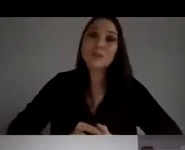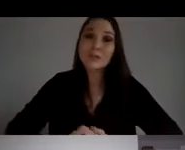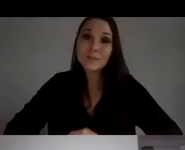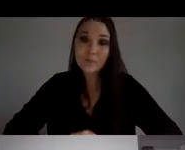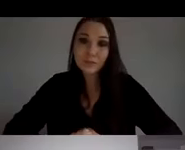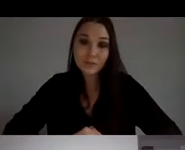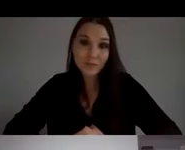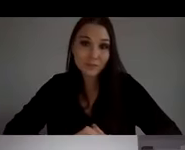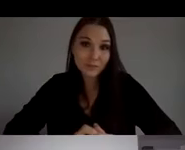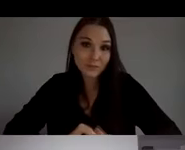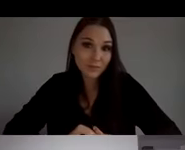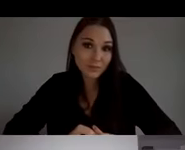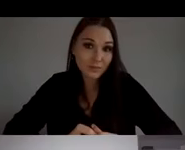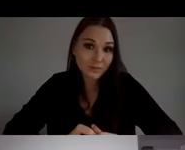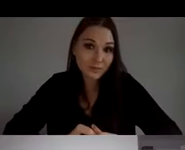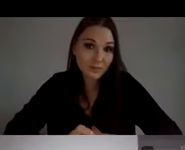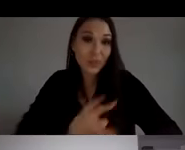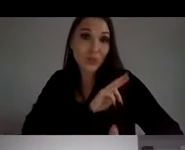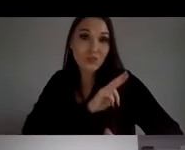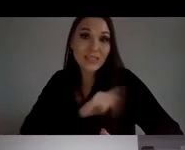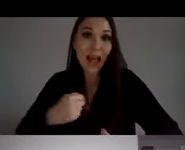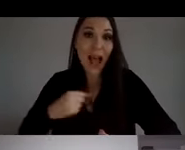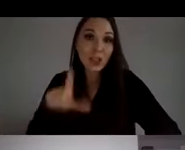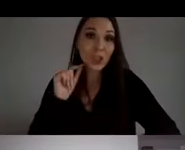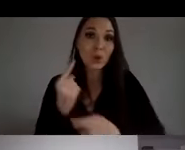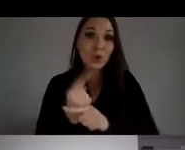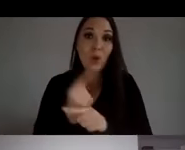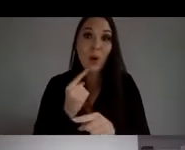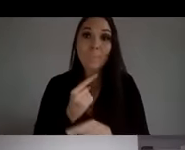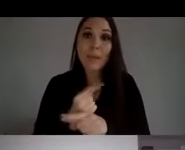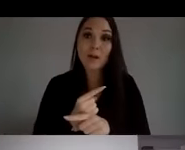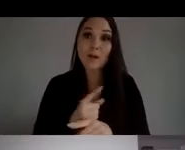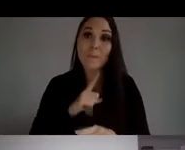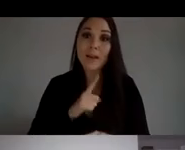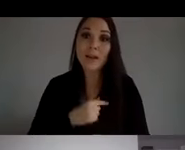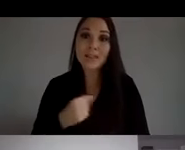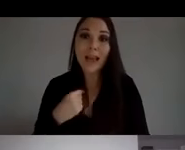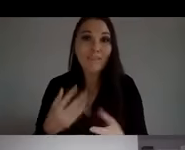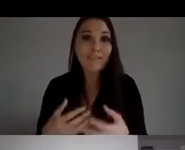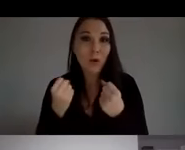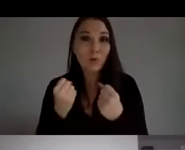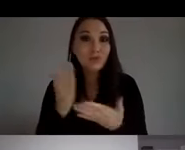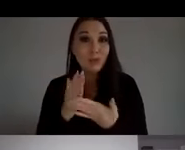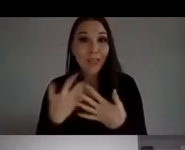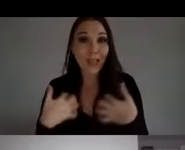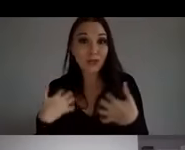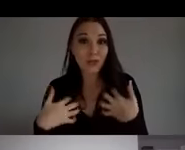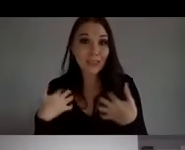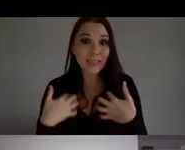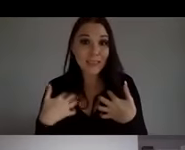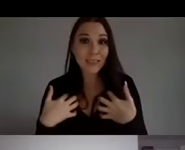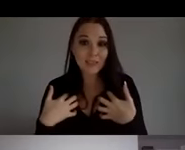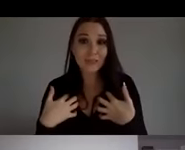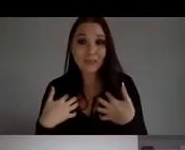Yes, so the reason that I chose to talk about GANs is because I actually find it really interesting. So I wanted to come back to